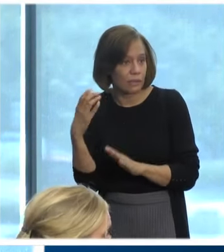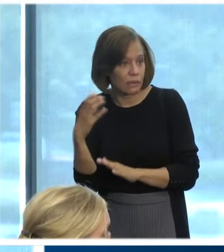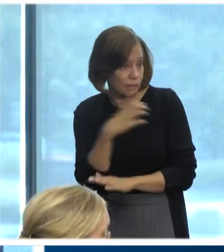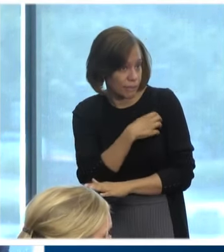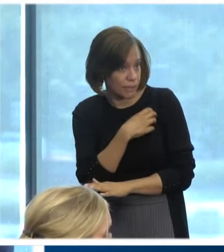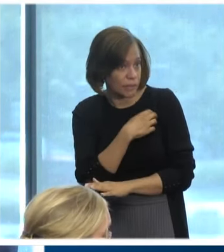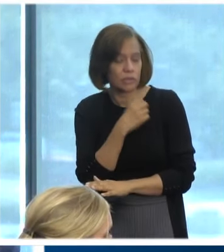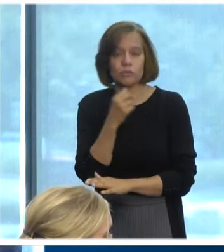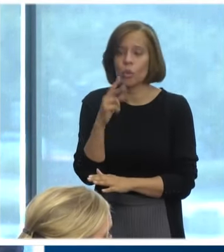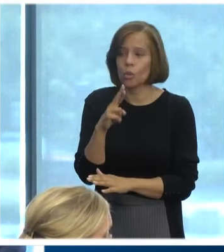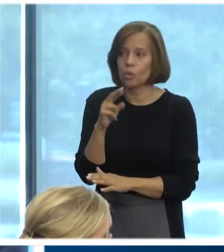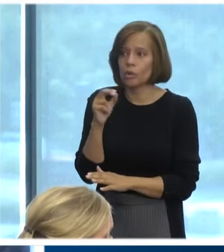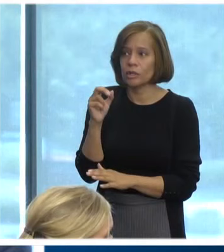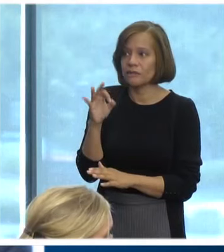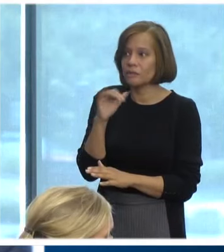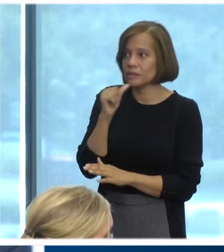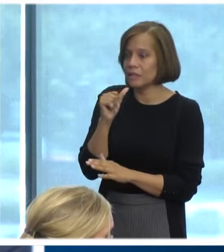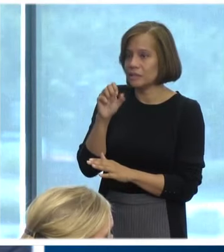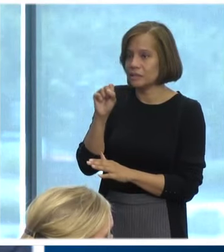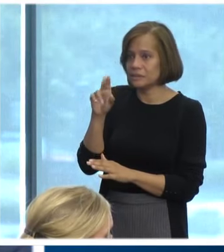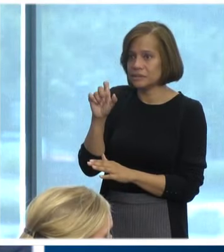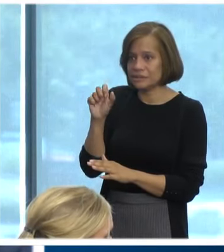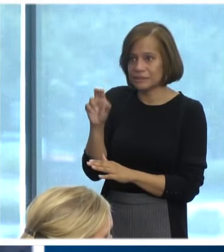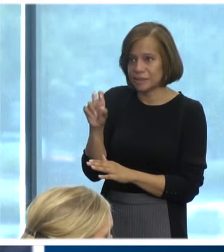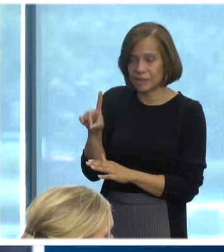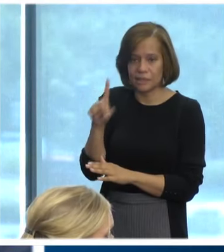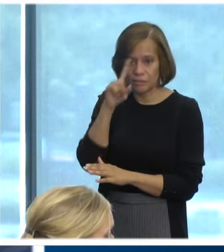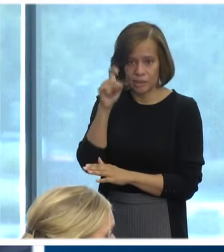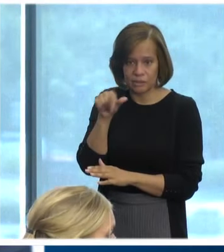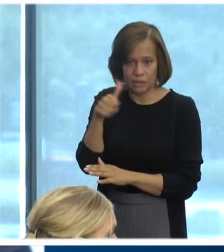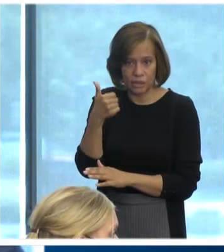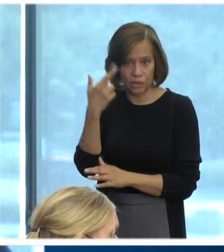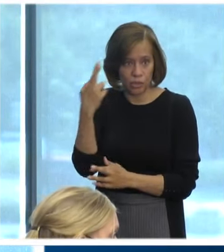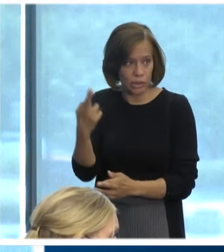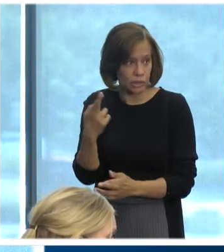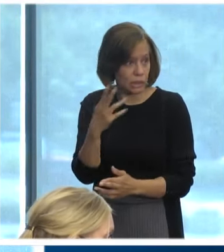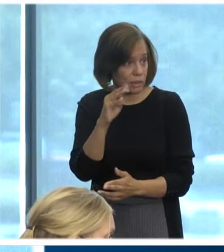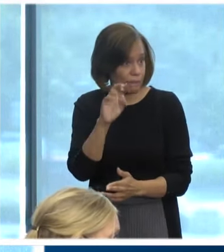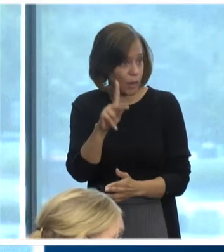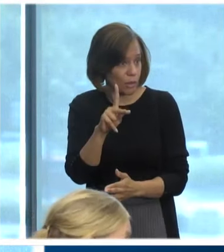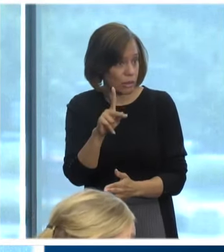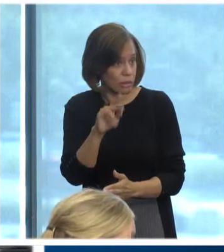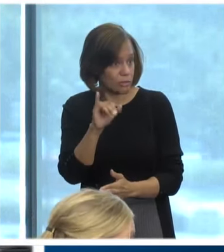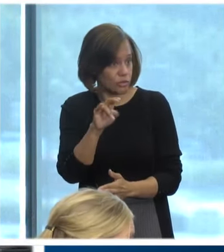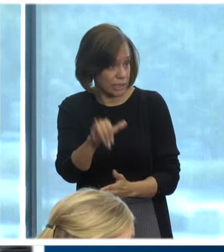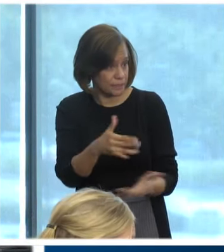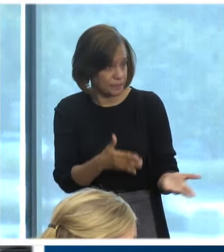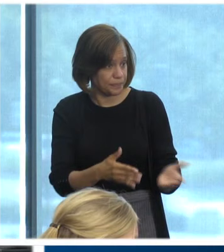wasn't sustained because of another reason. But Mark, Jenny, would you like to take that?